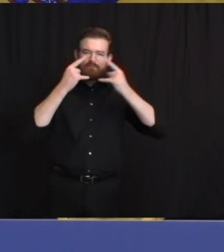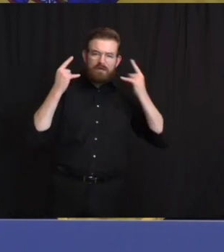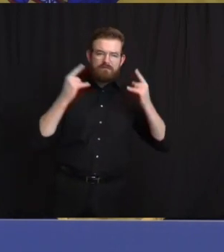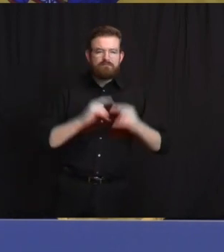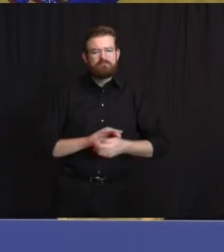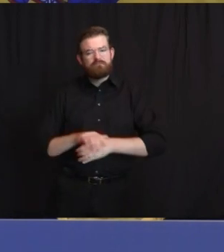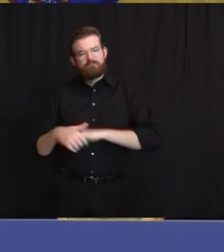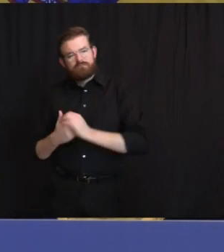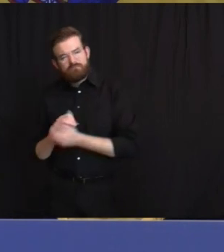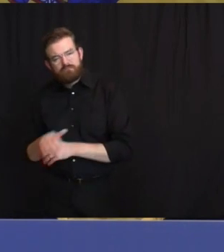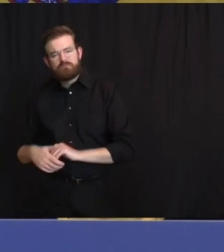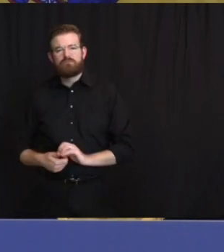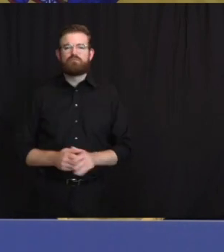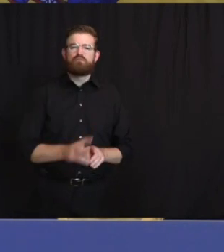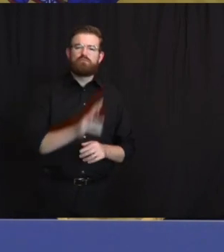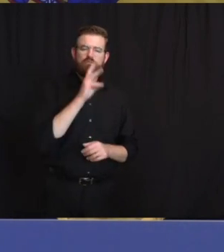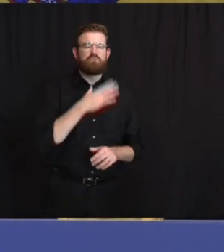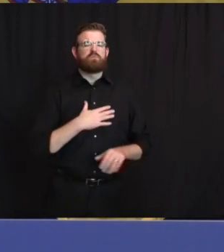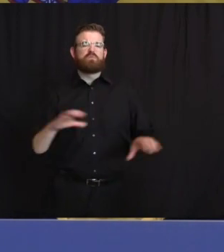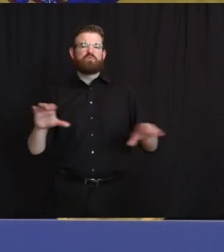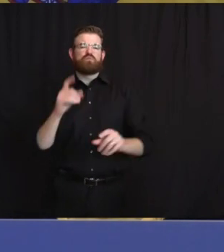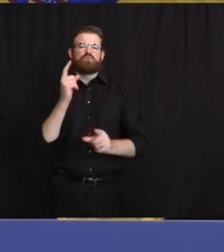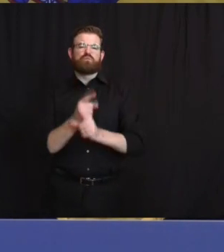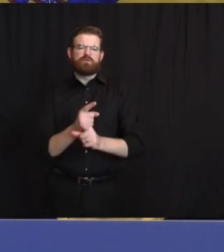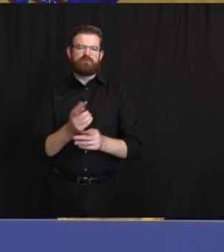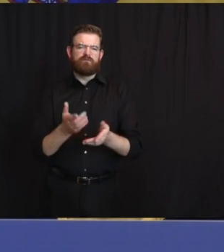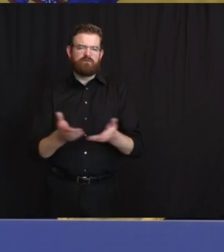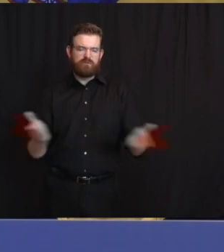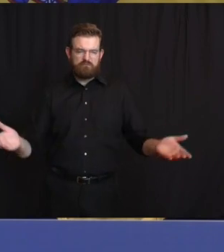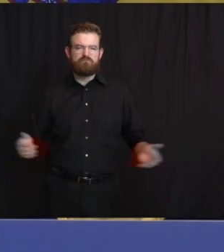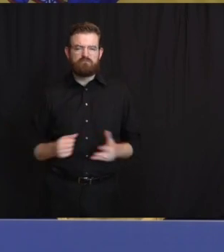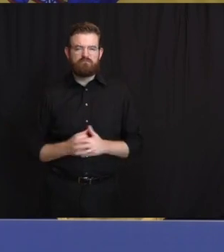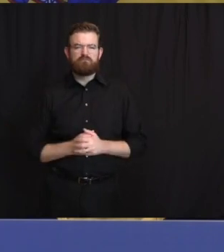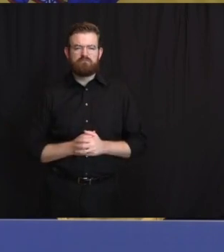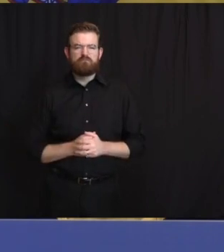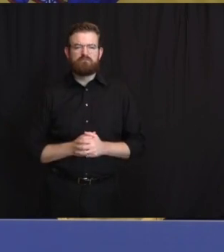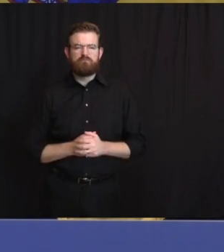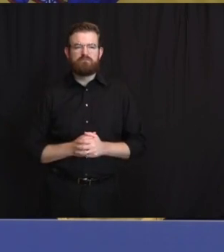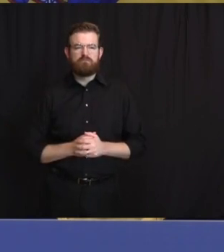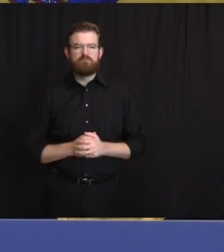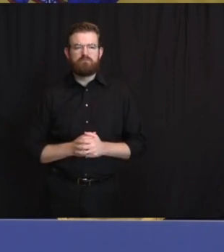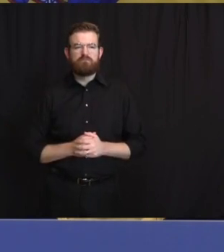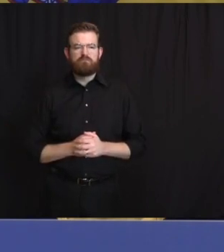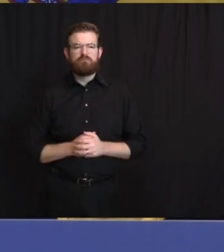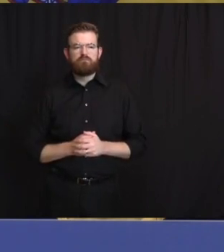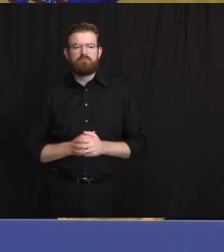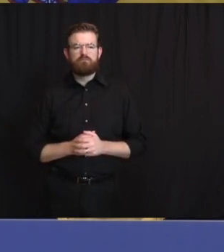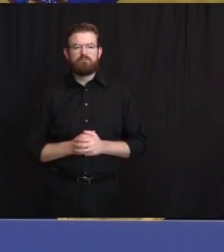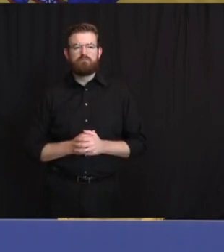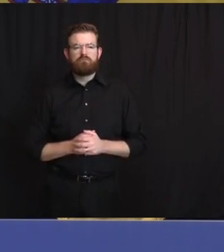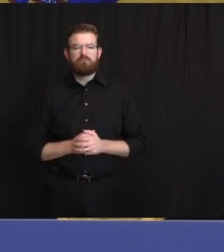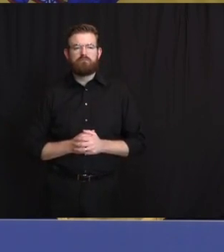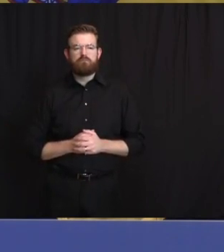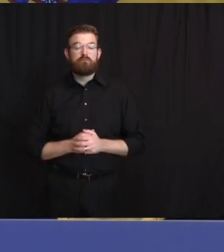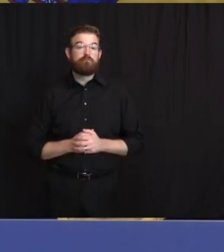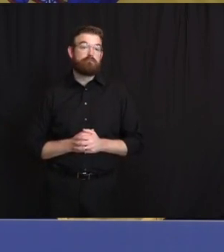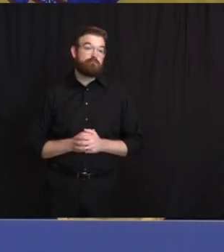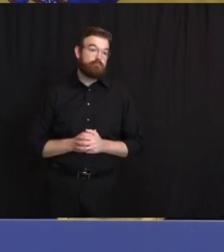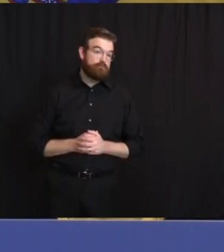thing. My guess is that our shore and lakes and